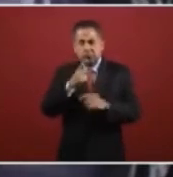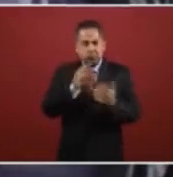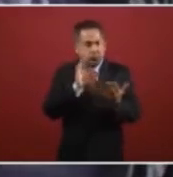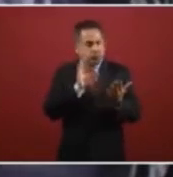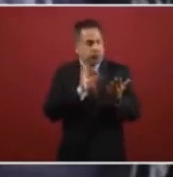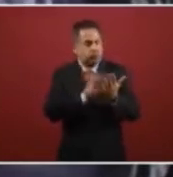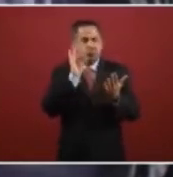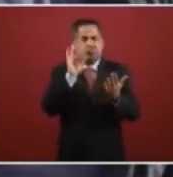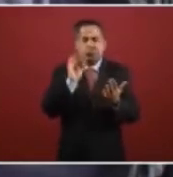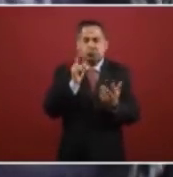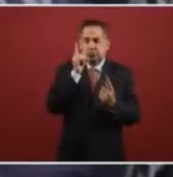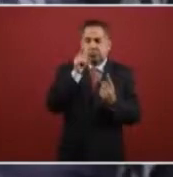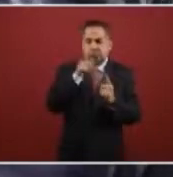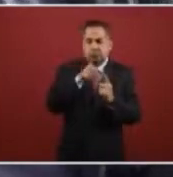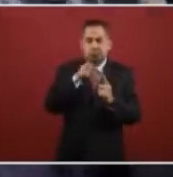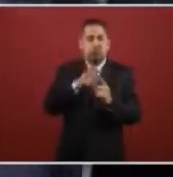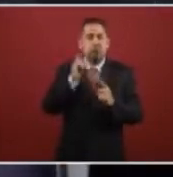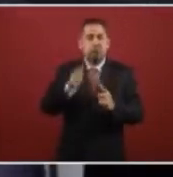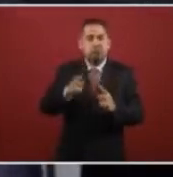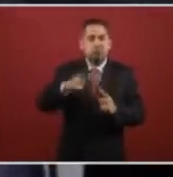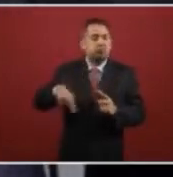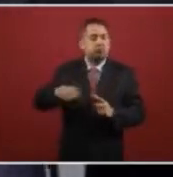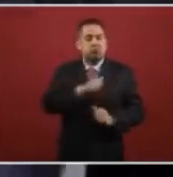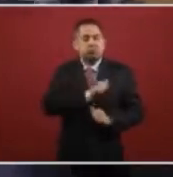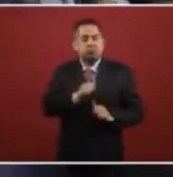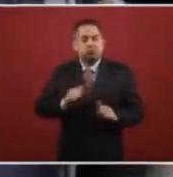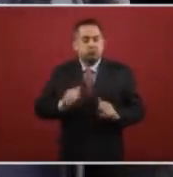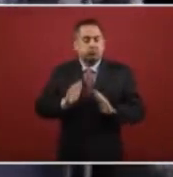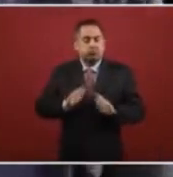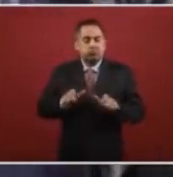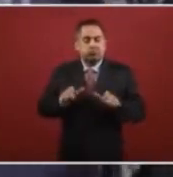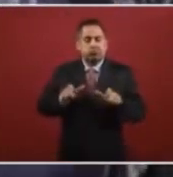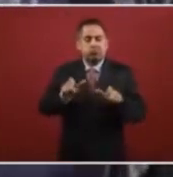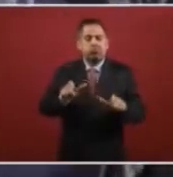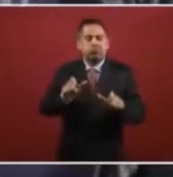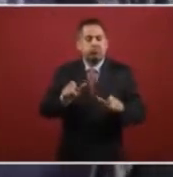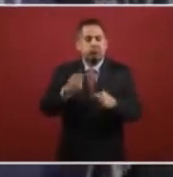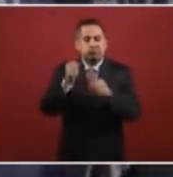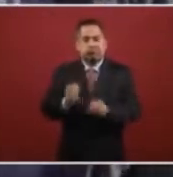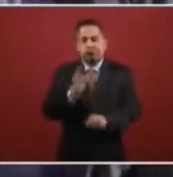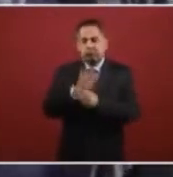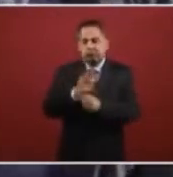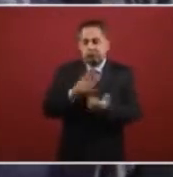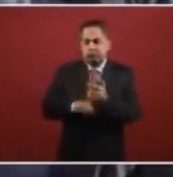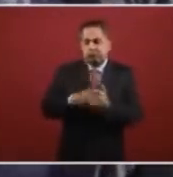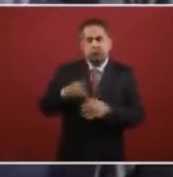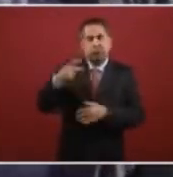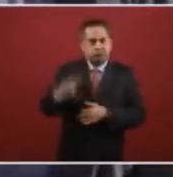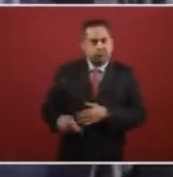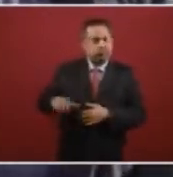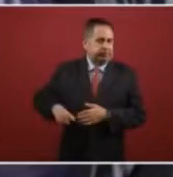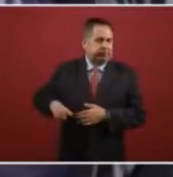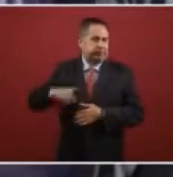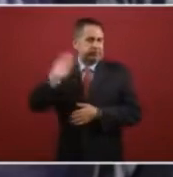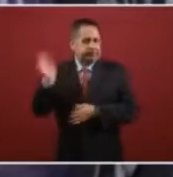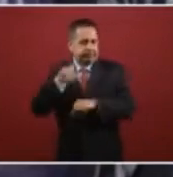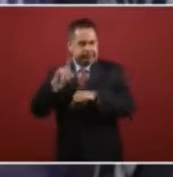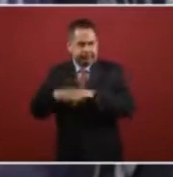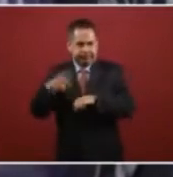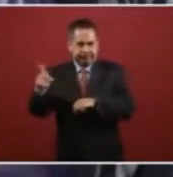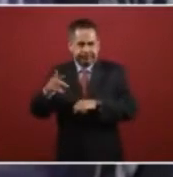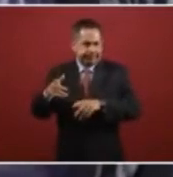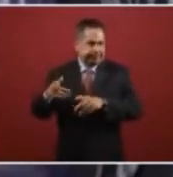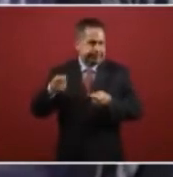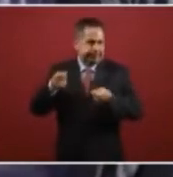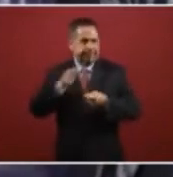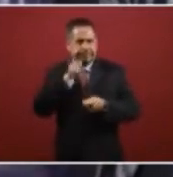One of the main points that they're asking is that the military not be